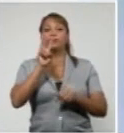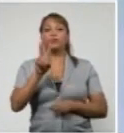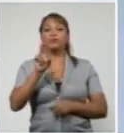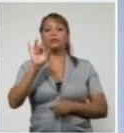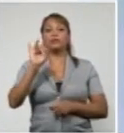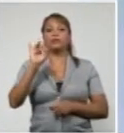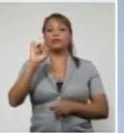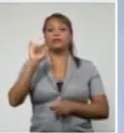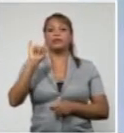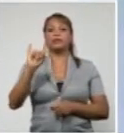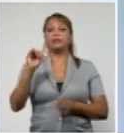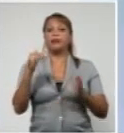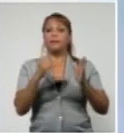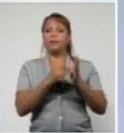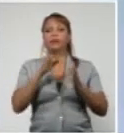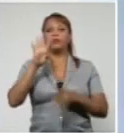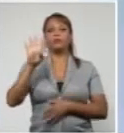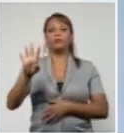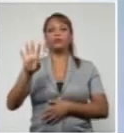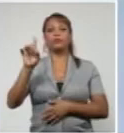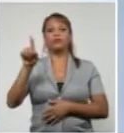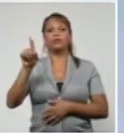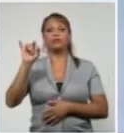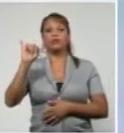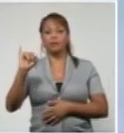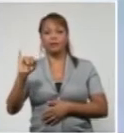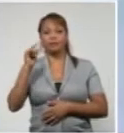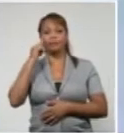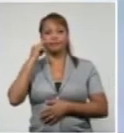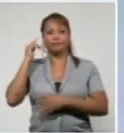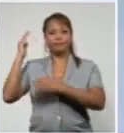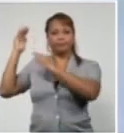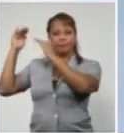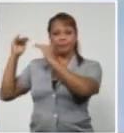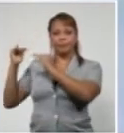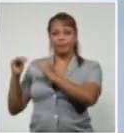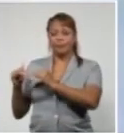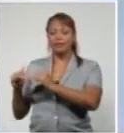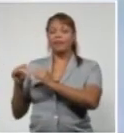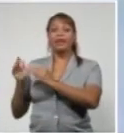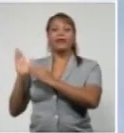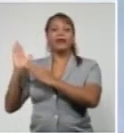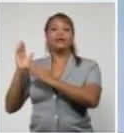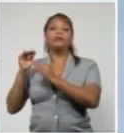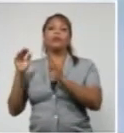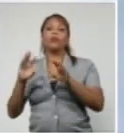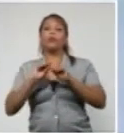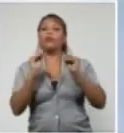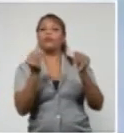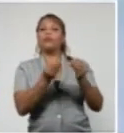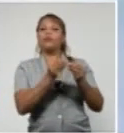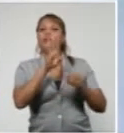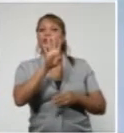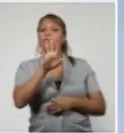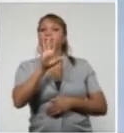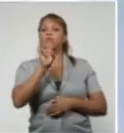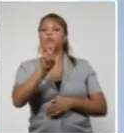276,416 people were diagnosed with the virus, for a total of